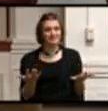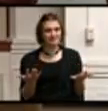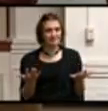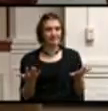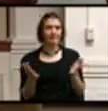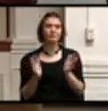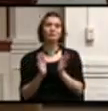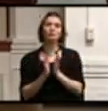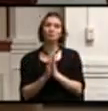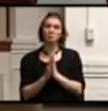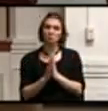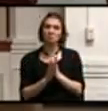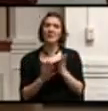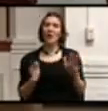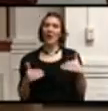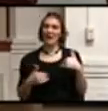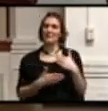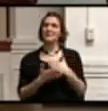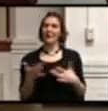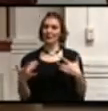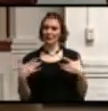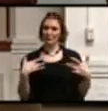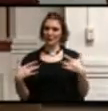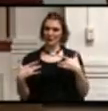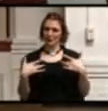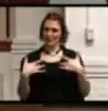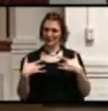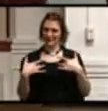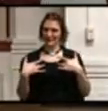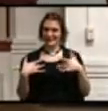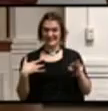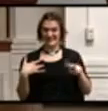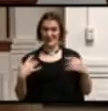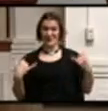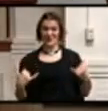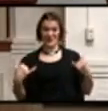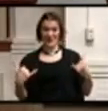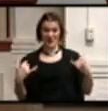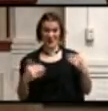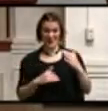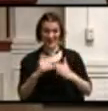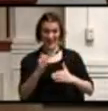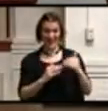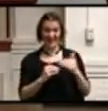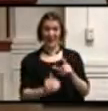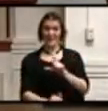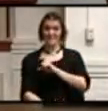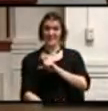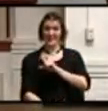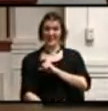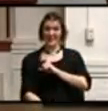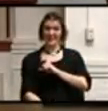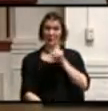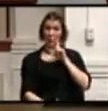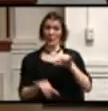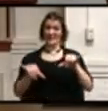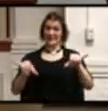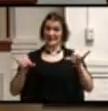some concerns about how much of the police program would be in Town